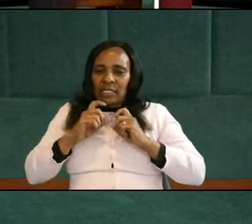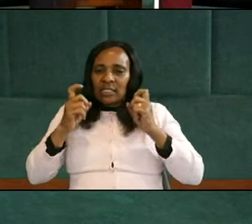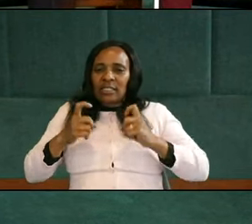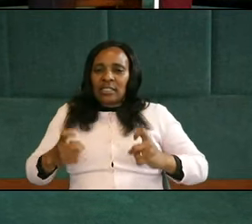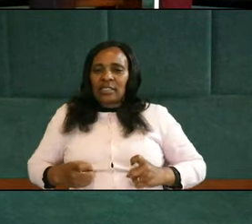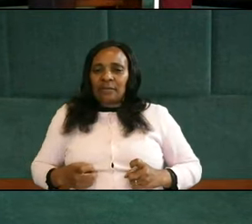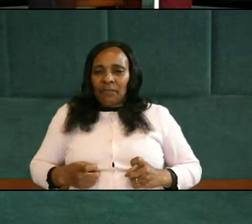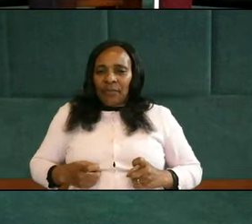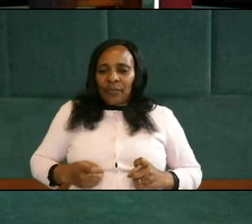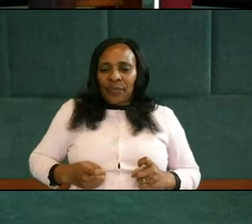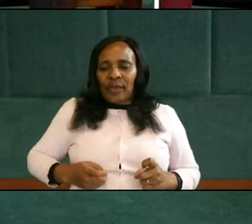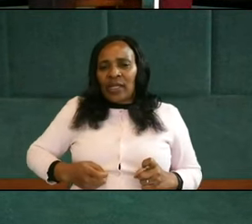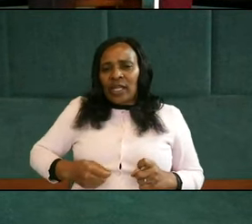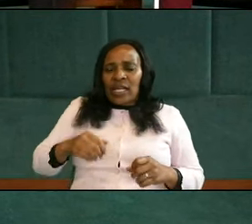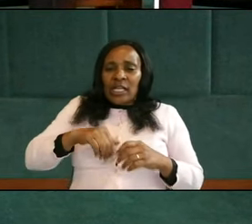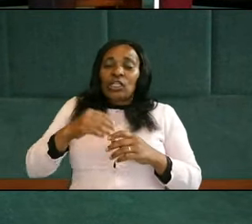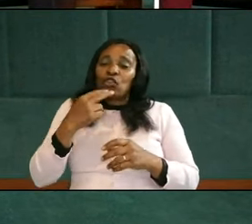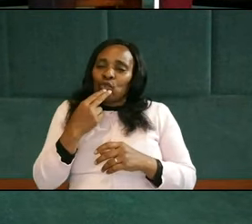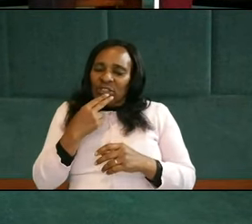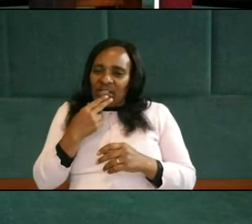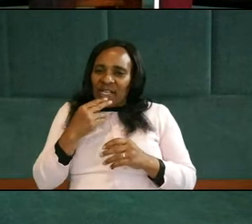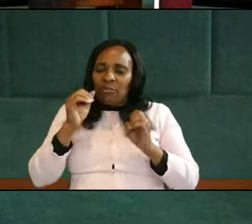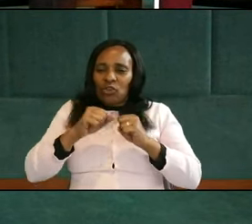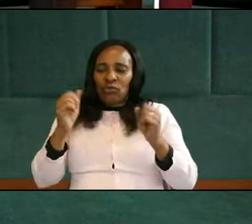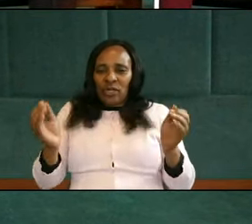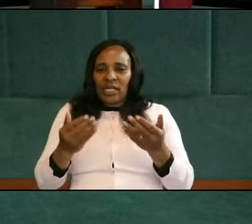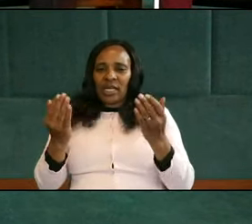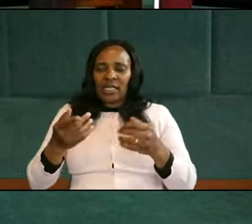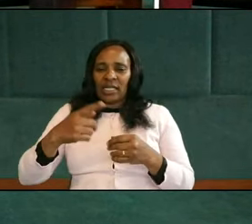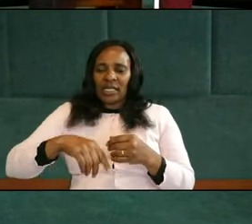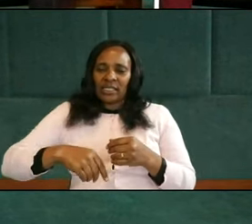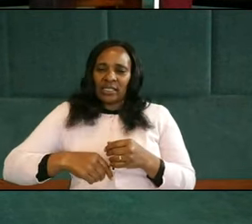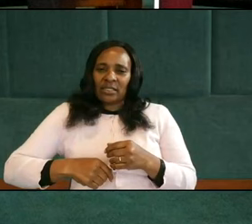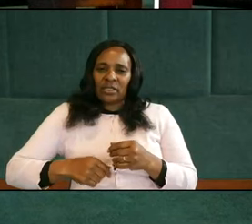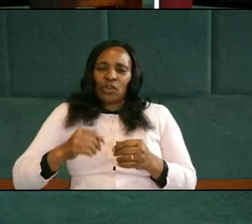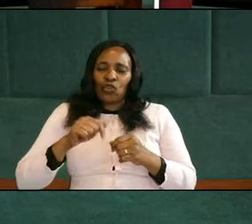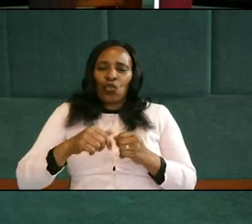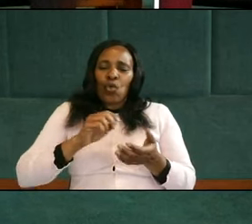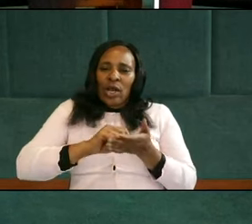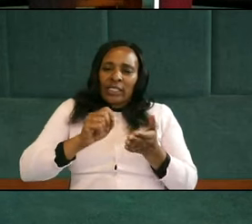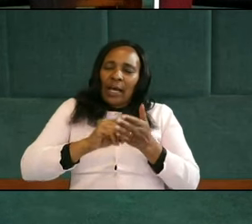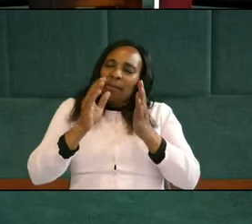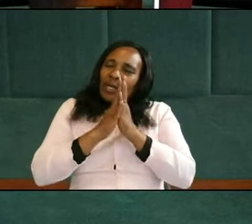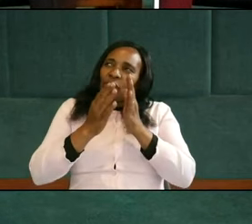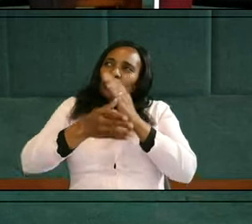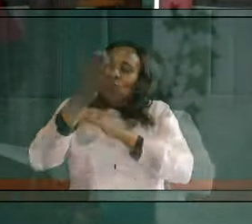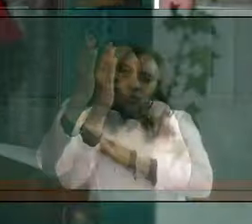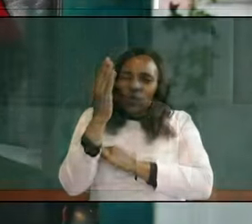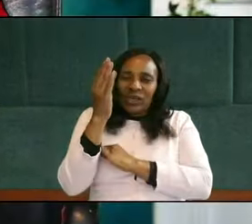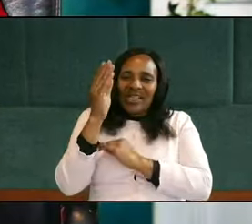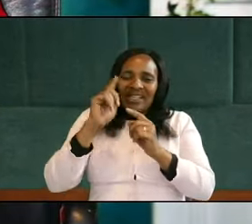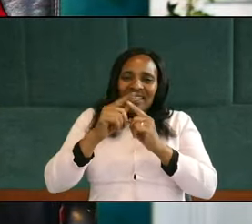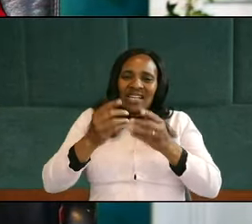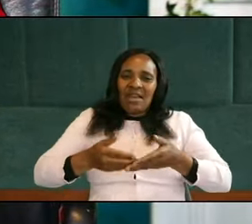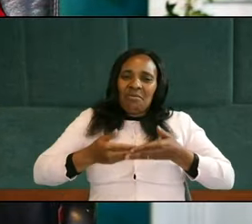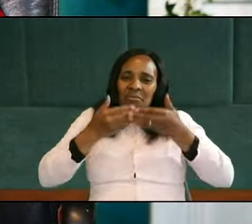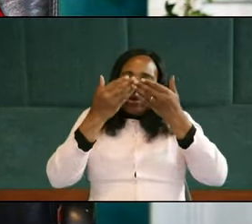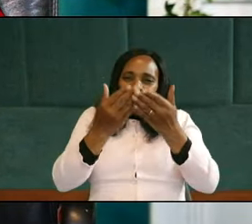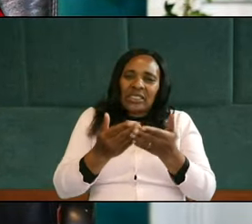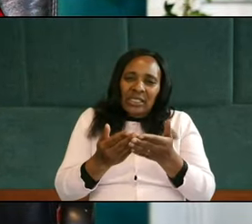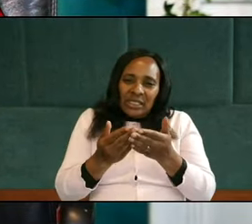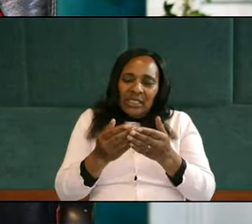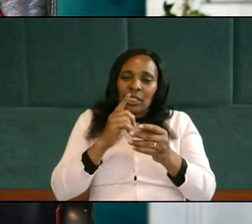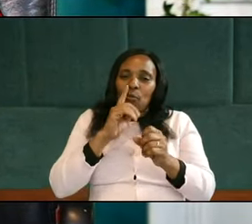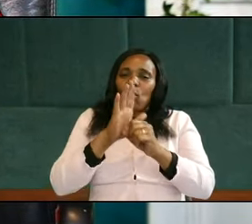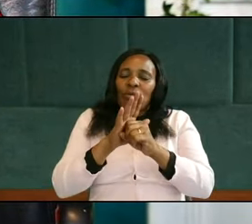line with that, the Tuesday part was just encouraging us to write a prayer to God, embracing the promise that